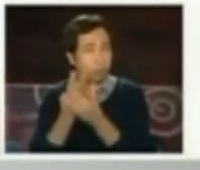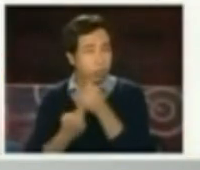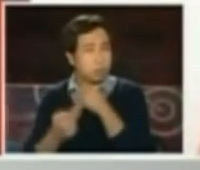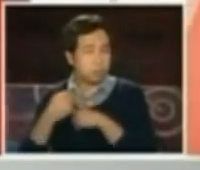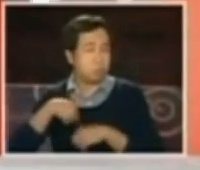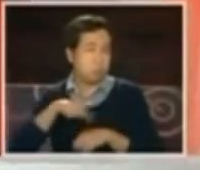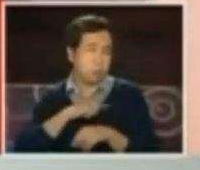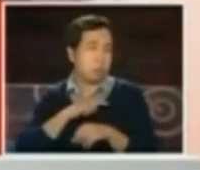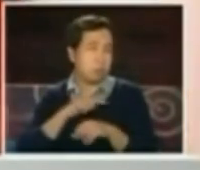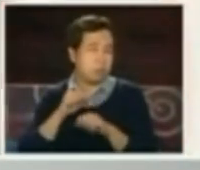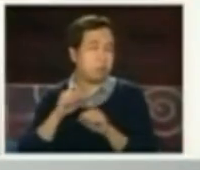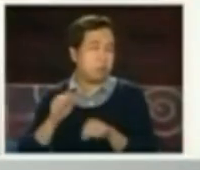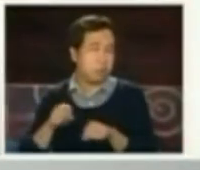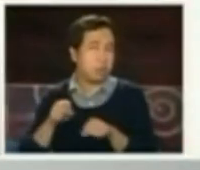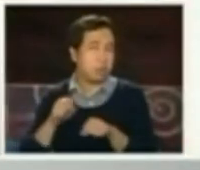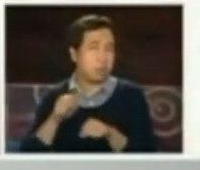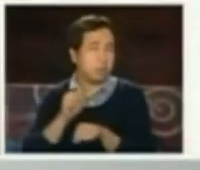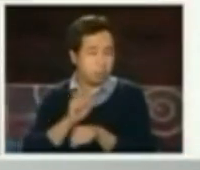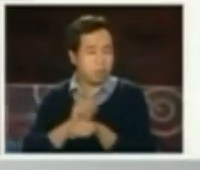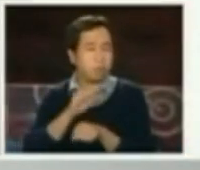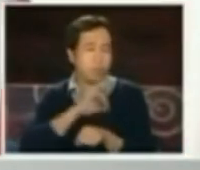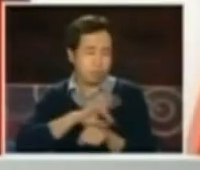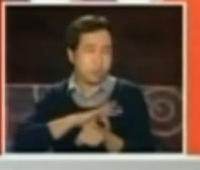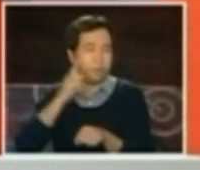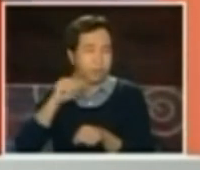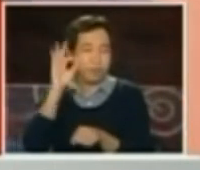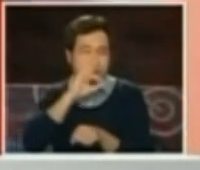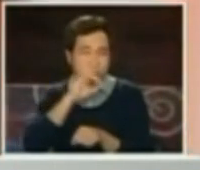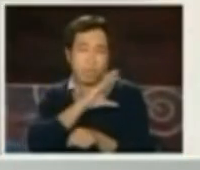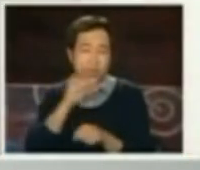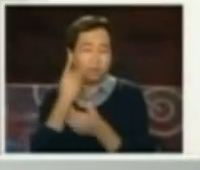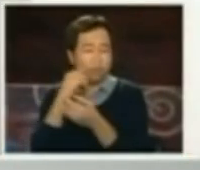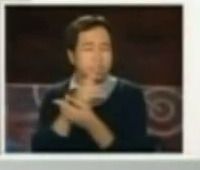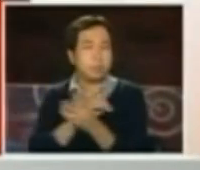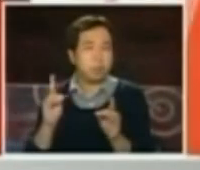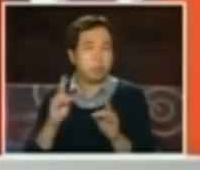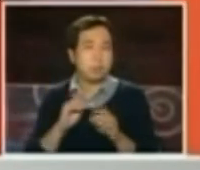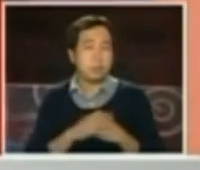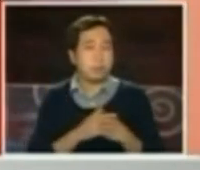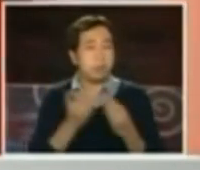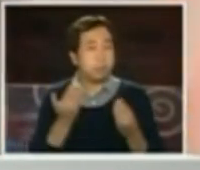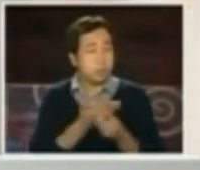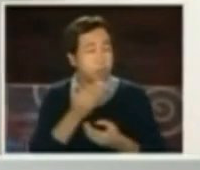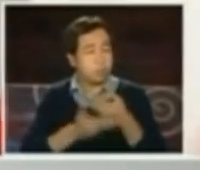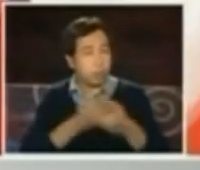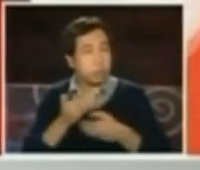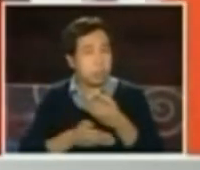be rewarding for our people and for democracy. Why do you the consider it? Impeachment, flawed though it may have